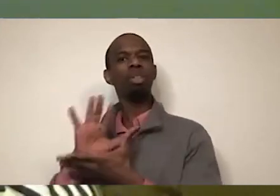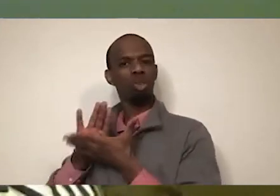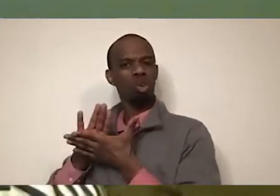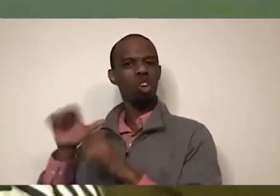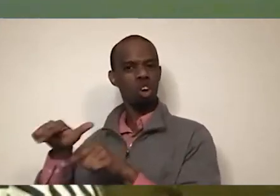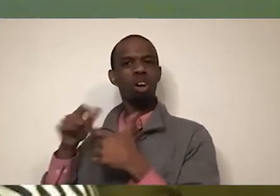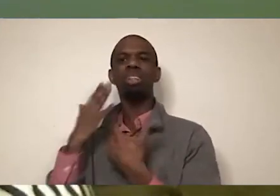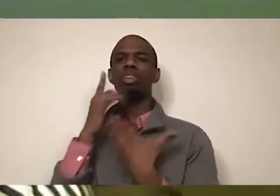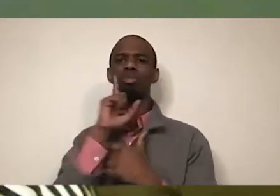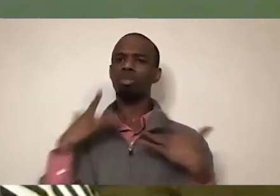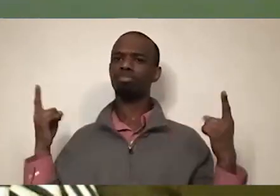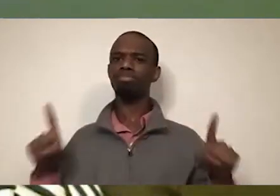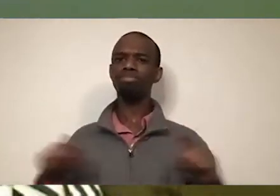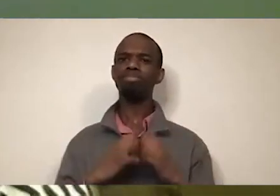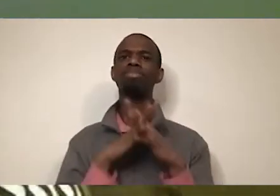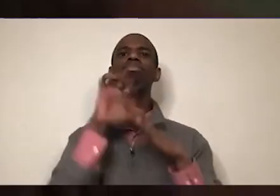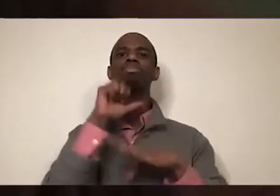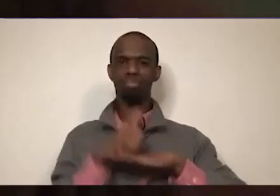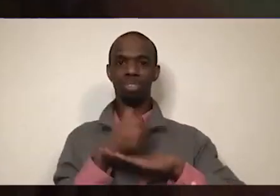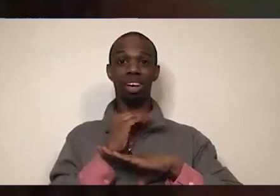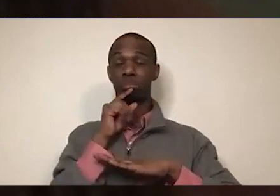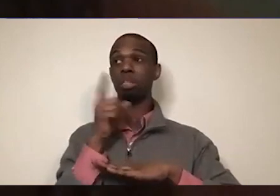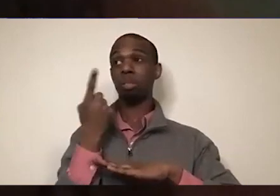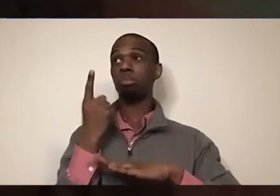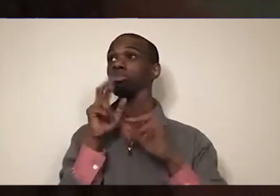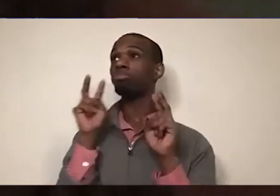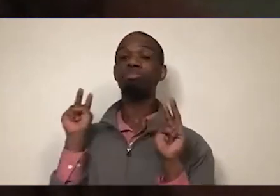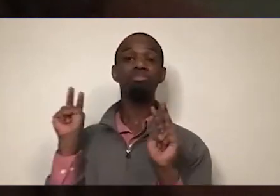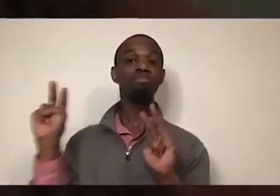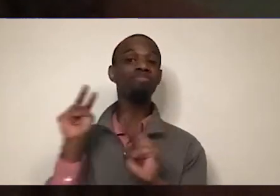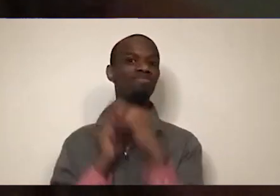beyond. Thank you, everyone. Thank you. Thank you.